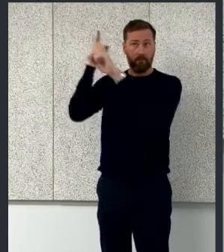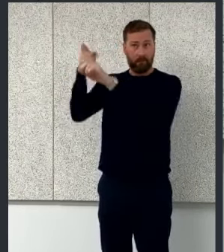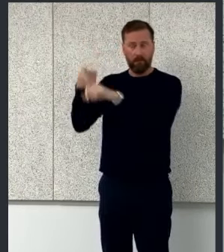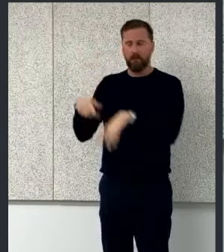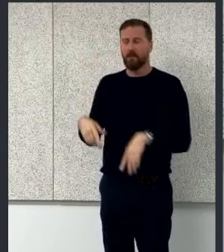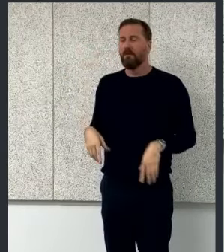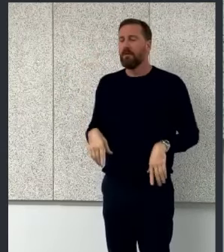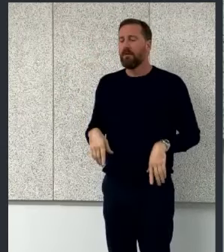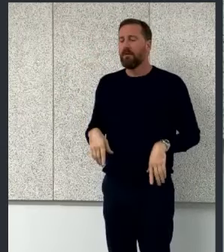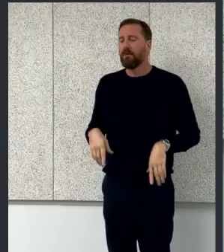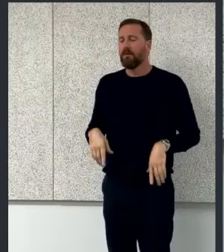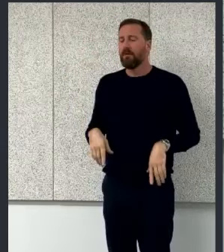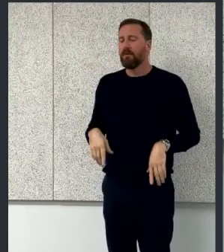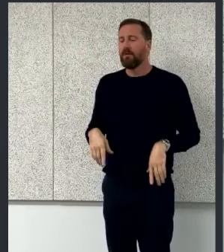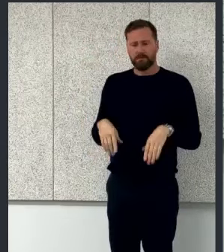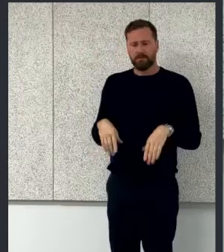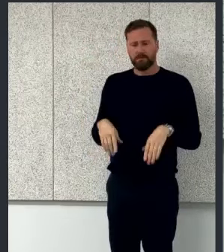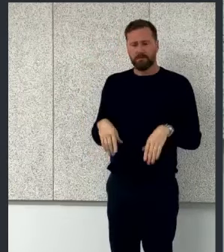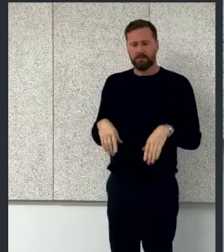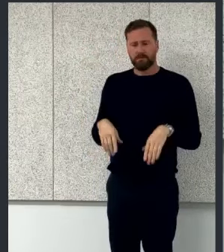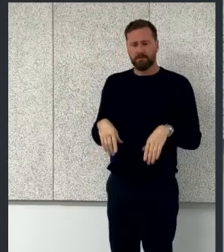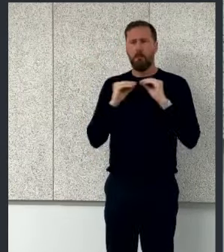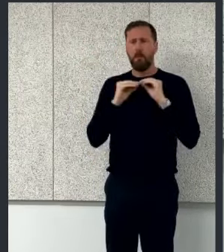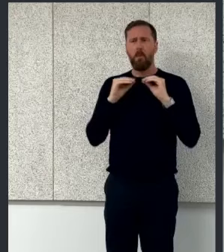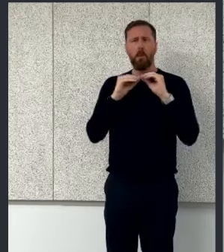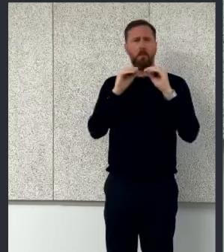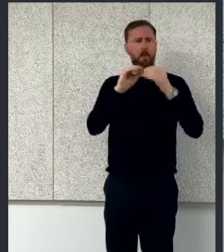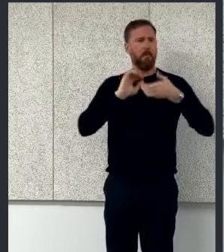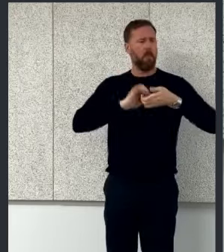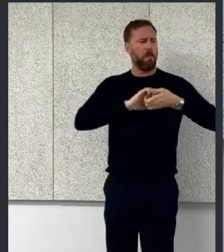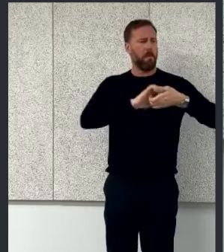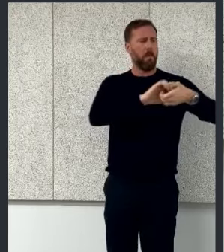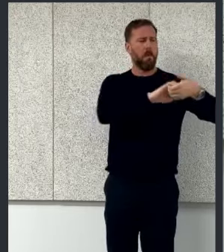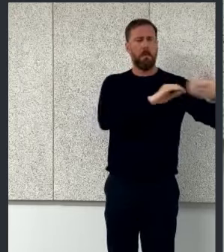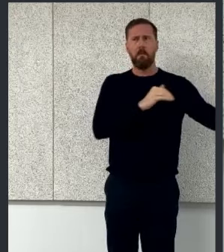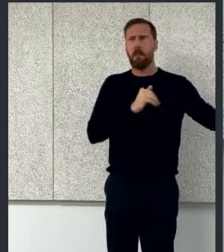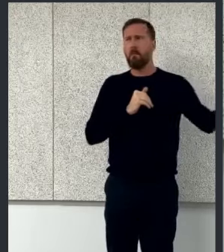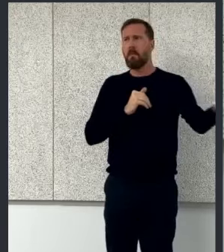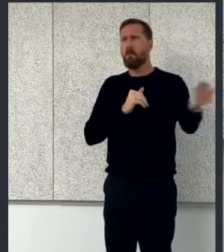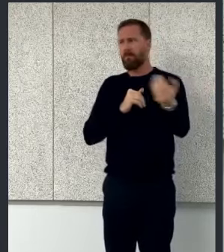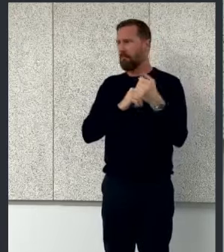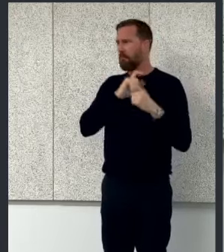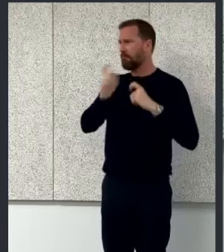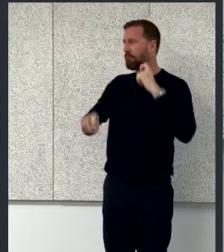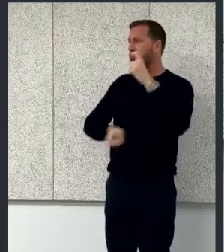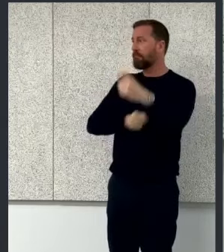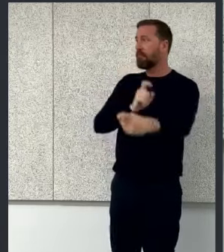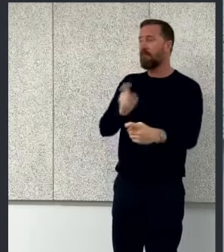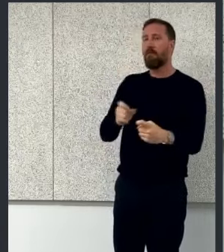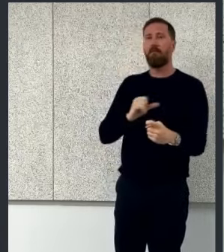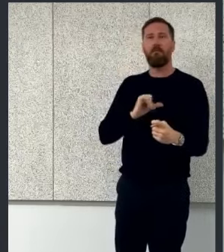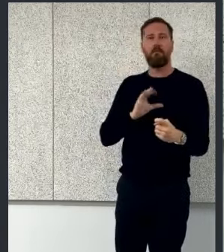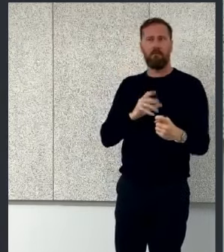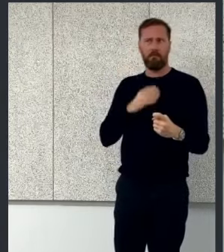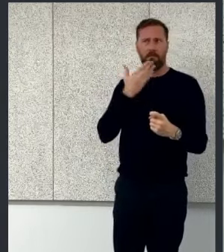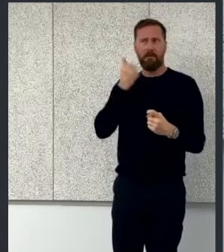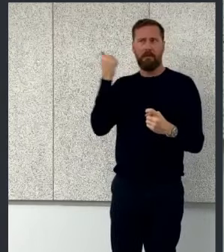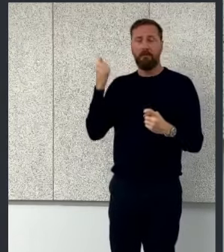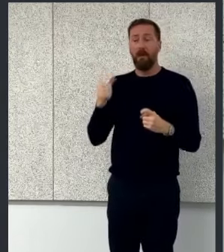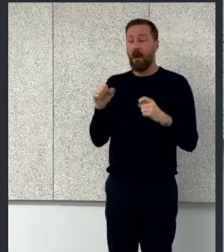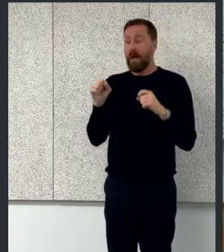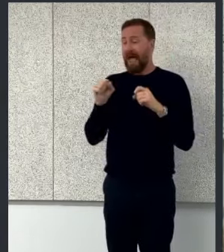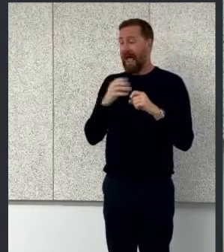of that we can do, the better. And I do want to just underscore that behind the scenes, we are